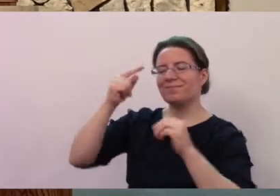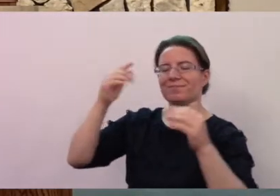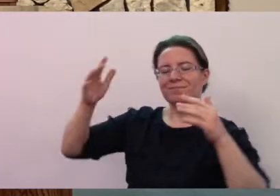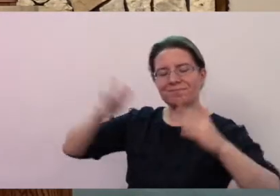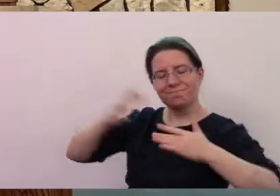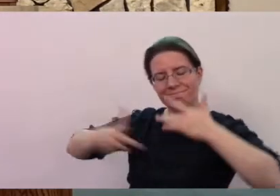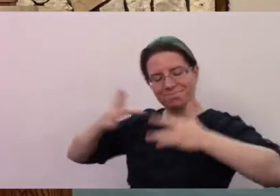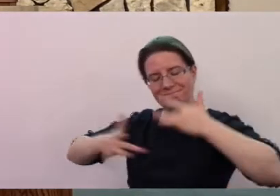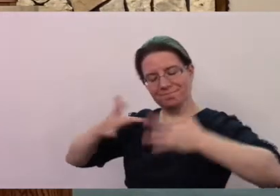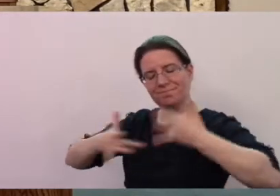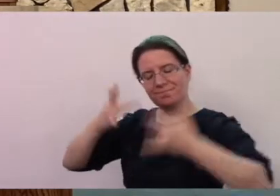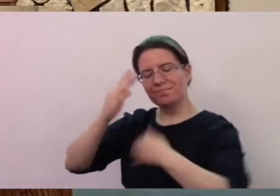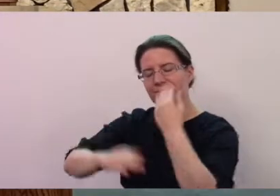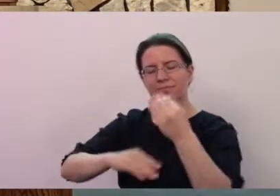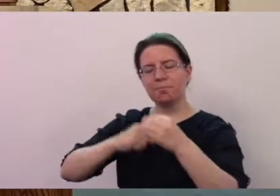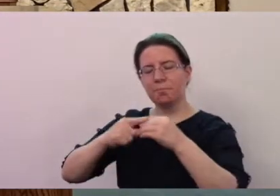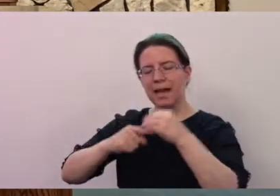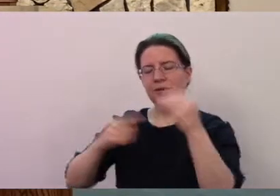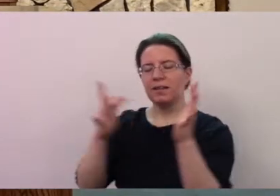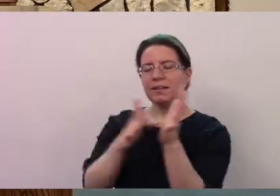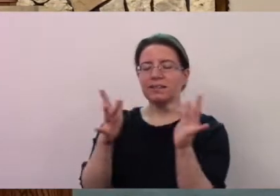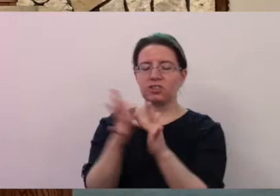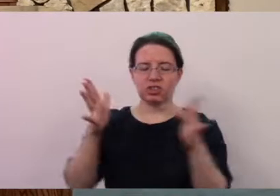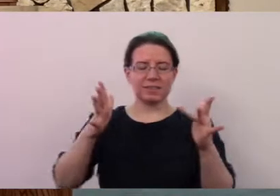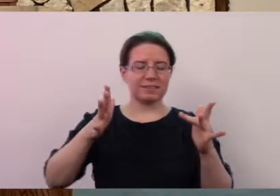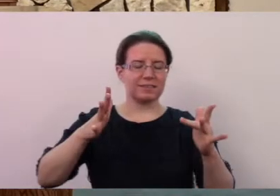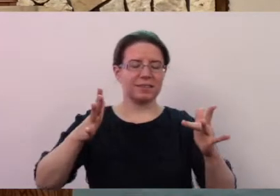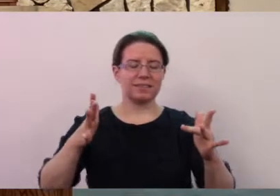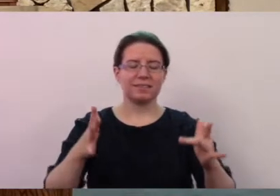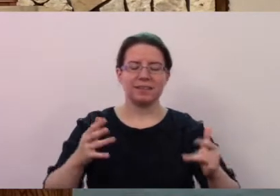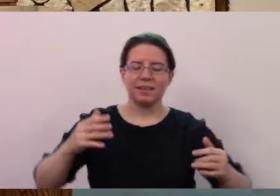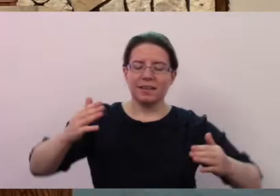Jesus. Yes. Hallelujah. And joyfully